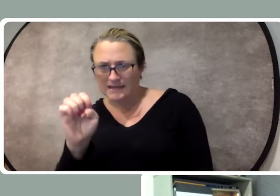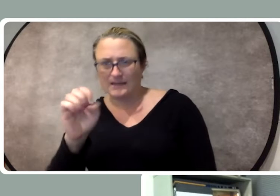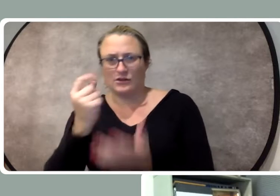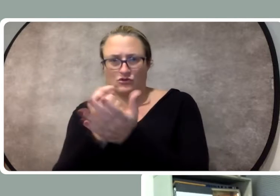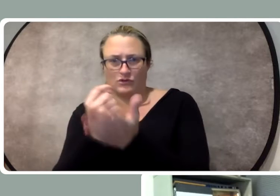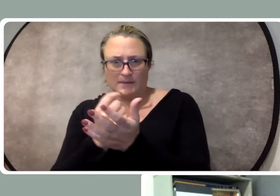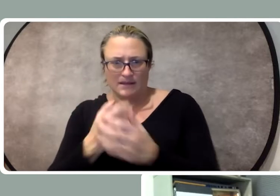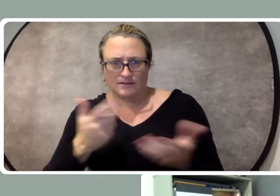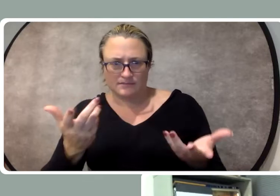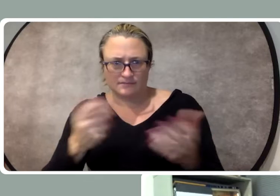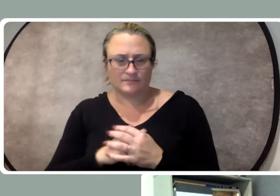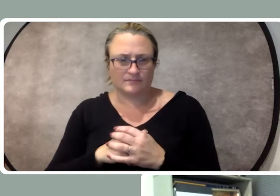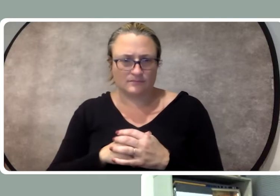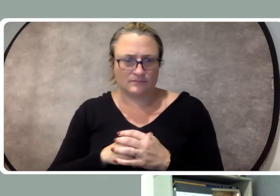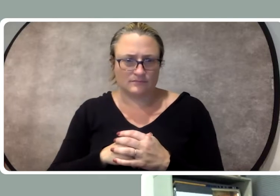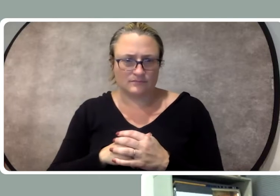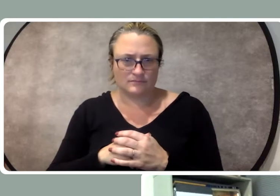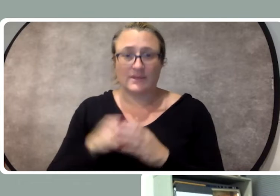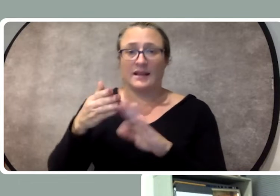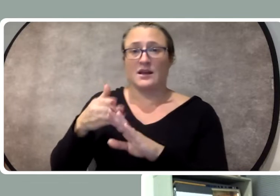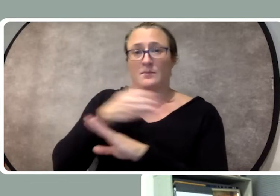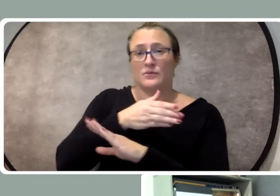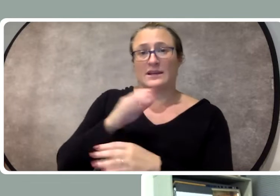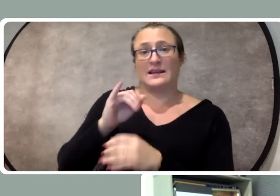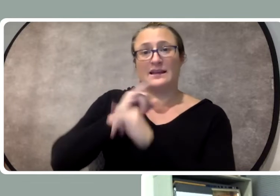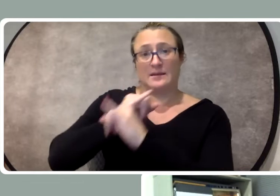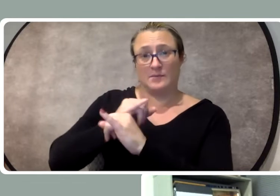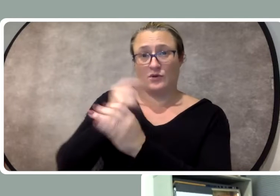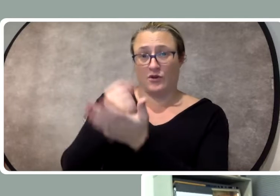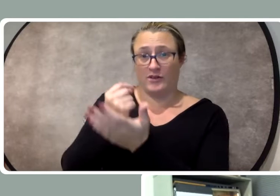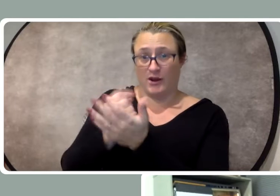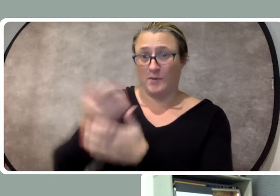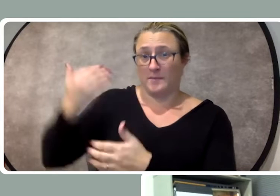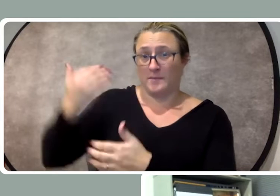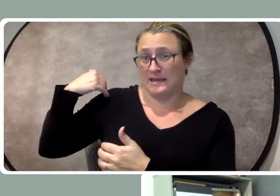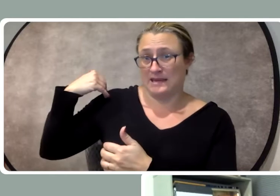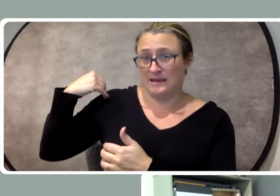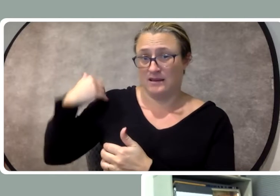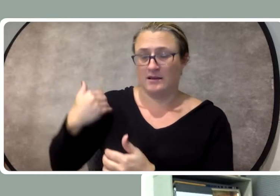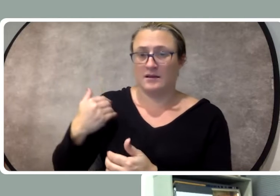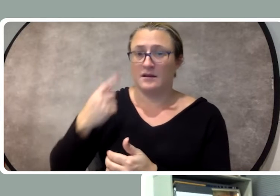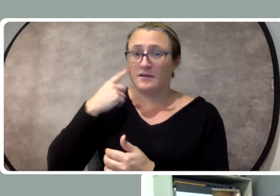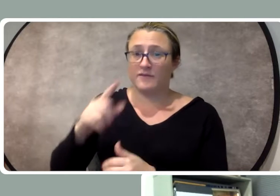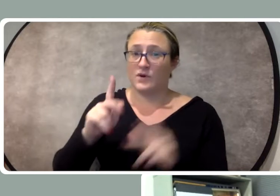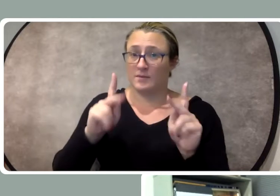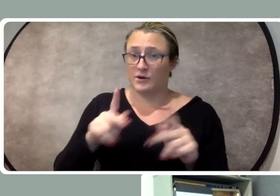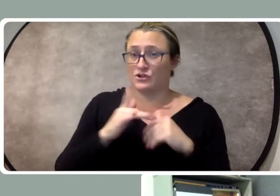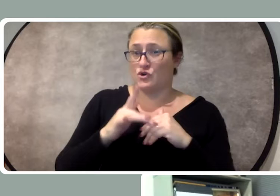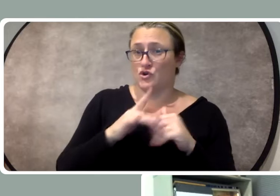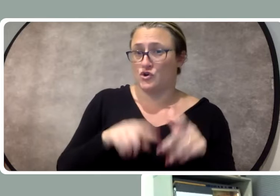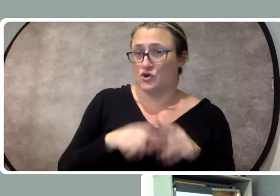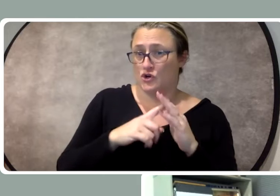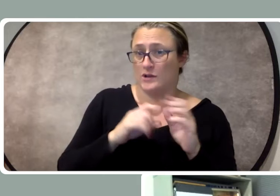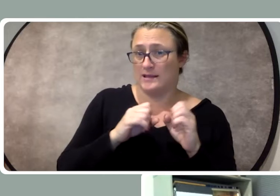So in the pre-immunotherapy era, again, this is for patients with early stage disease, there